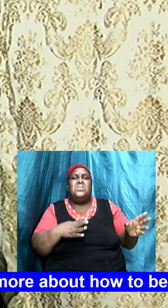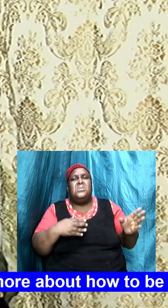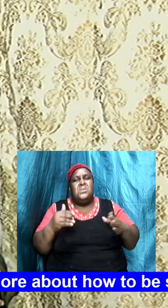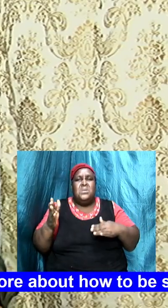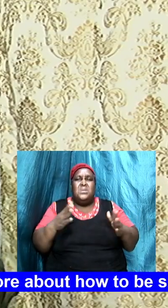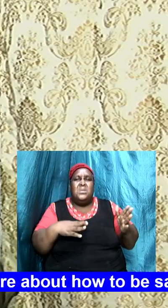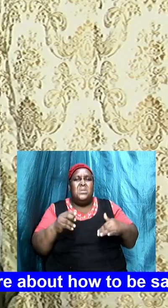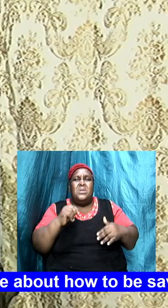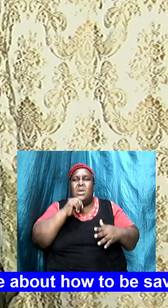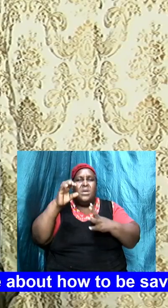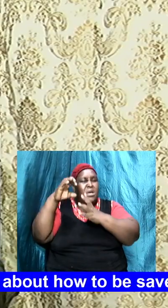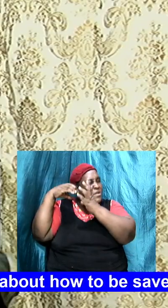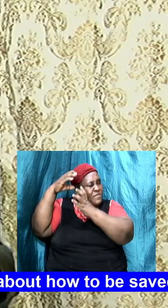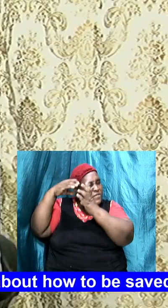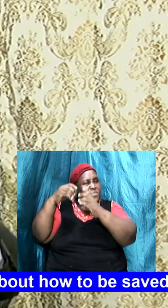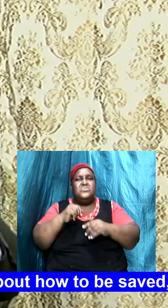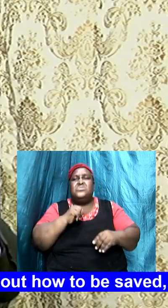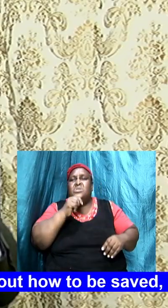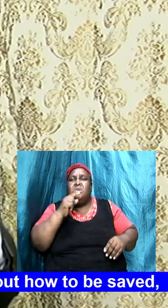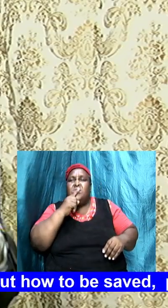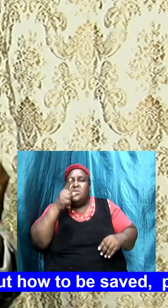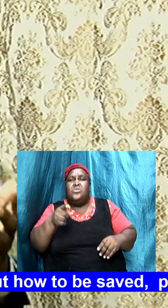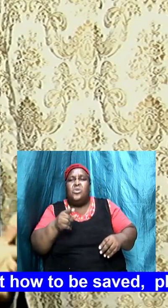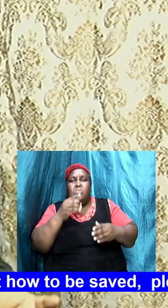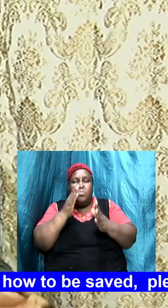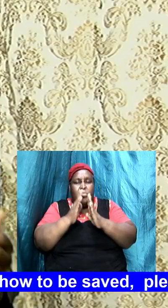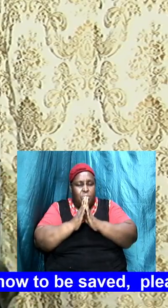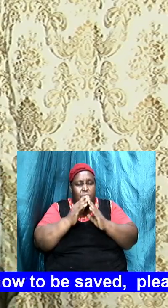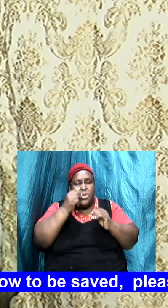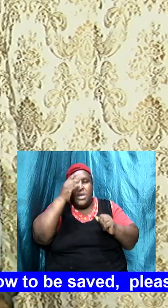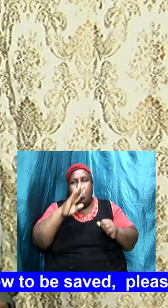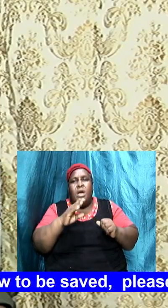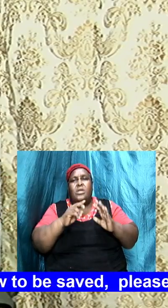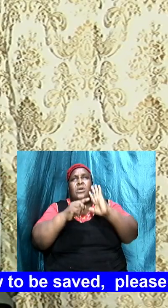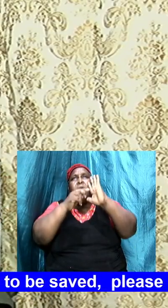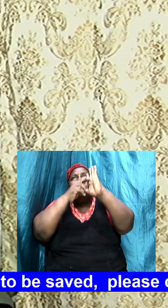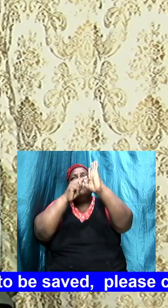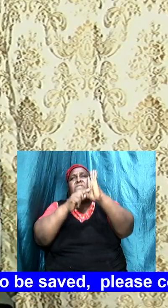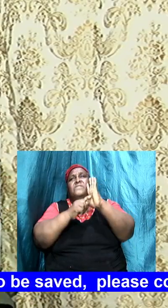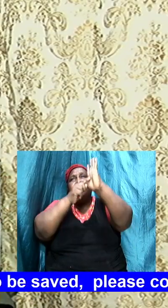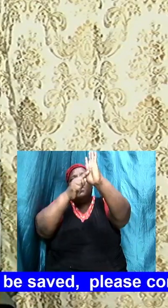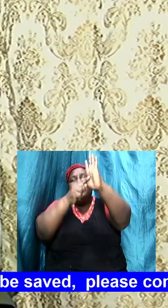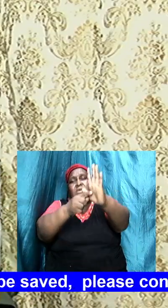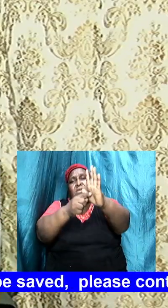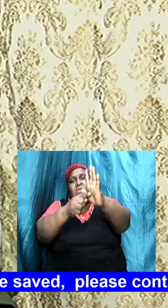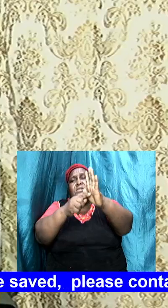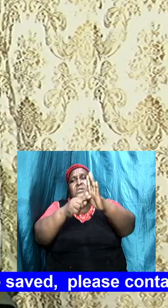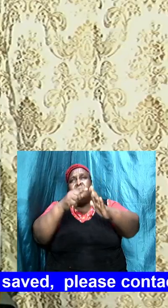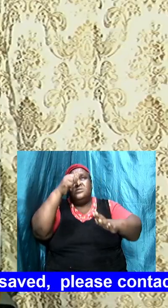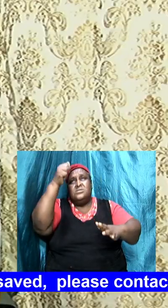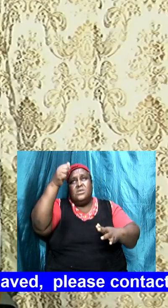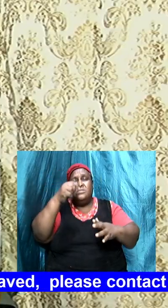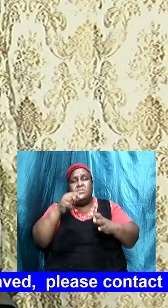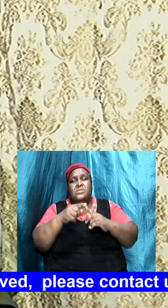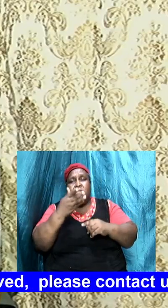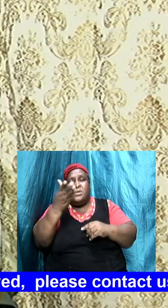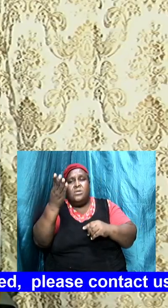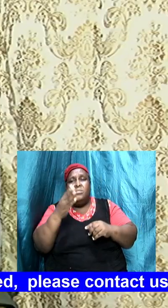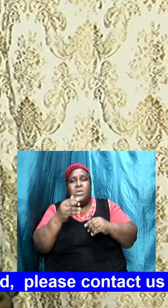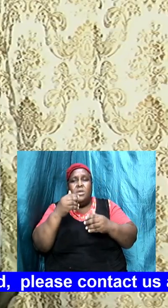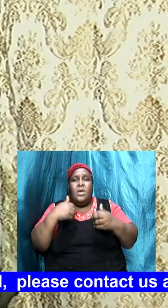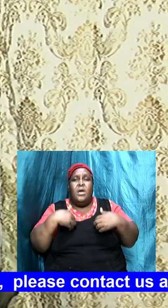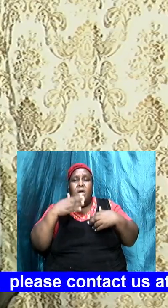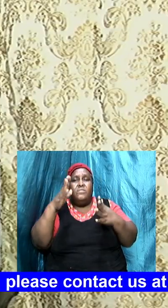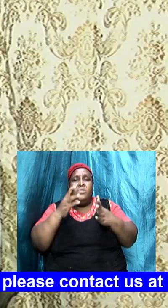not sure about certain things, we pray, God, that you will reveal yourself to them. Have it your way tonight as we give you